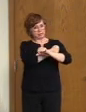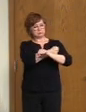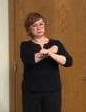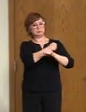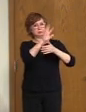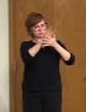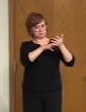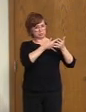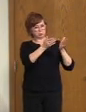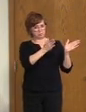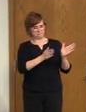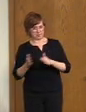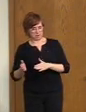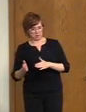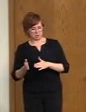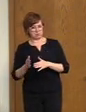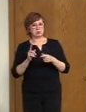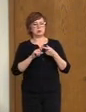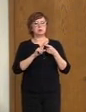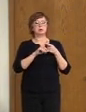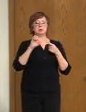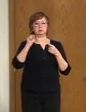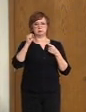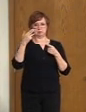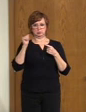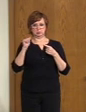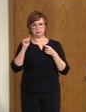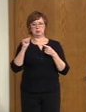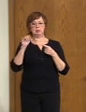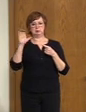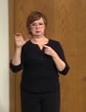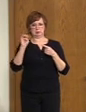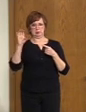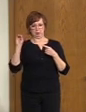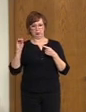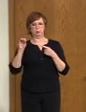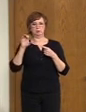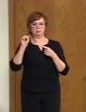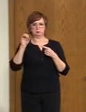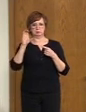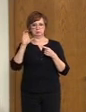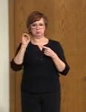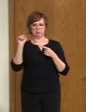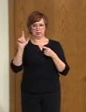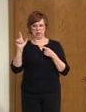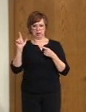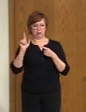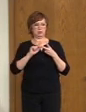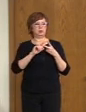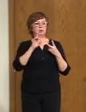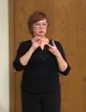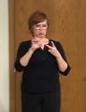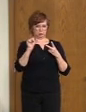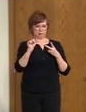plan is SHA CEO Scott Livingstone. Dr. Saqib Shahab will also have some brief